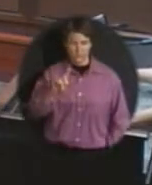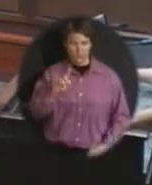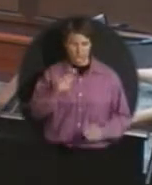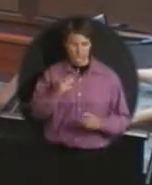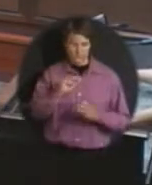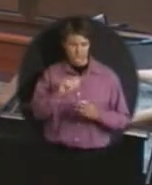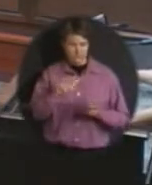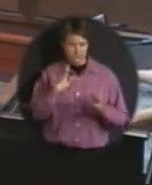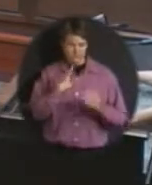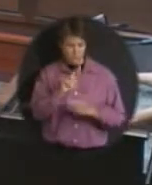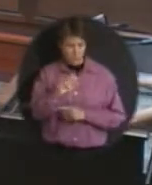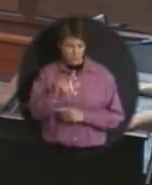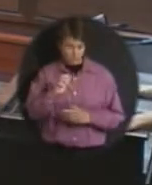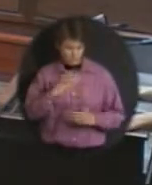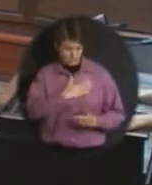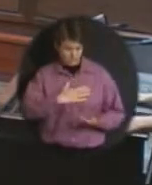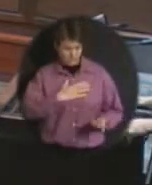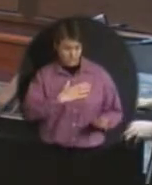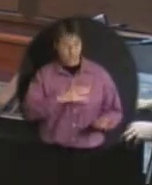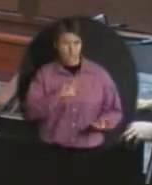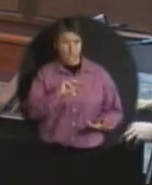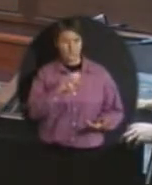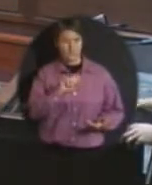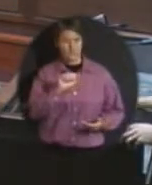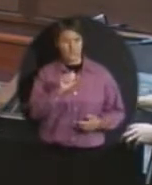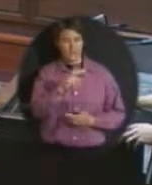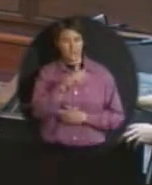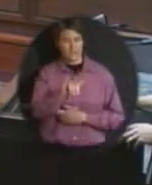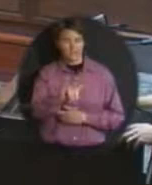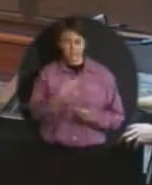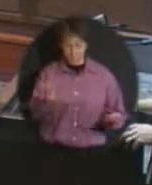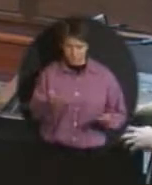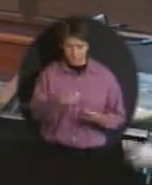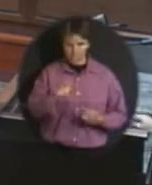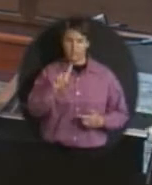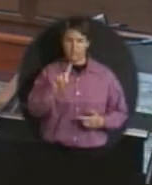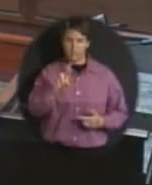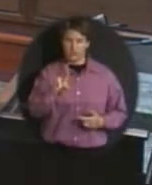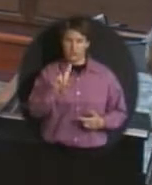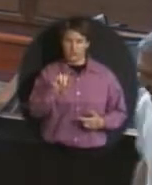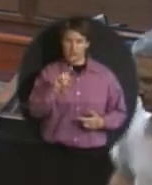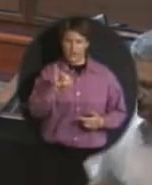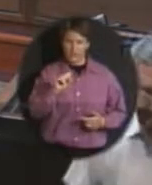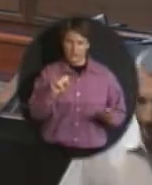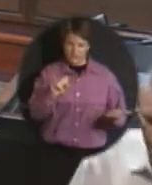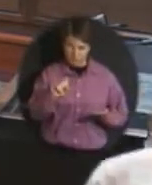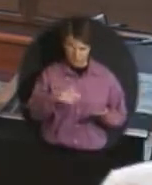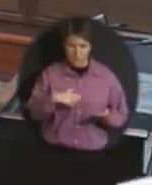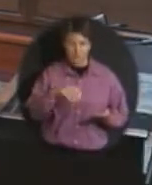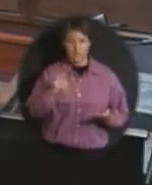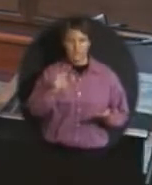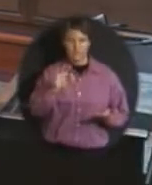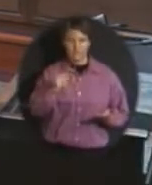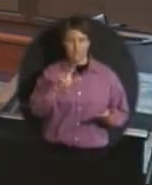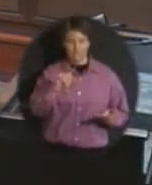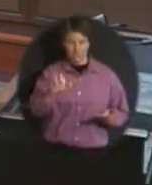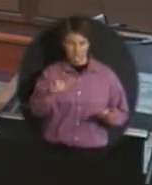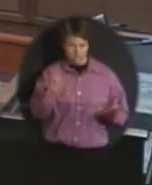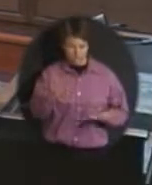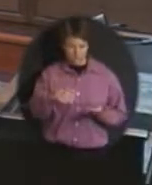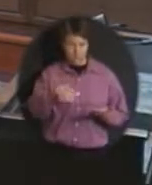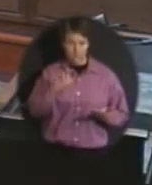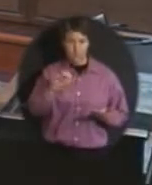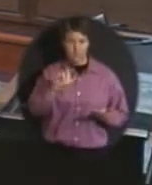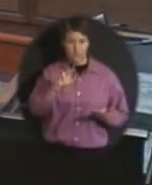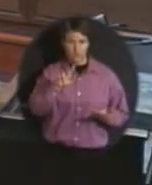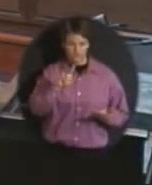call the roll, please? Yes. Ms. Ashley? Here. Dr. Daniels? Here. Mrs. Felter? Here. Mrs. Martin? Here. Mr.